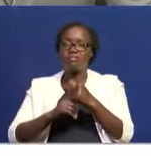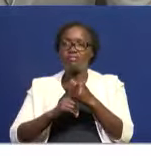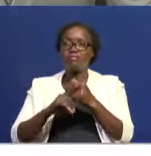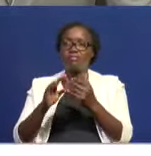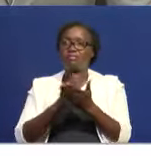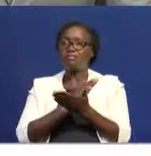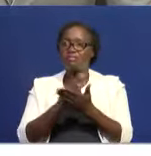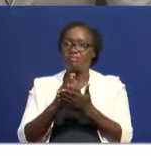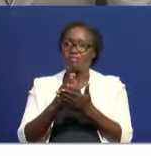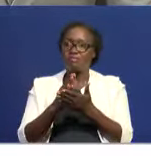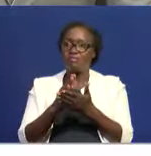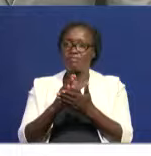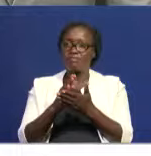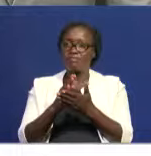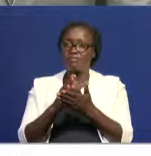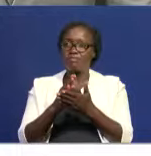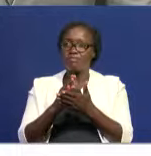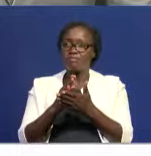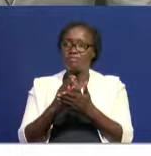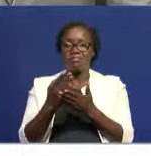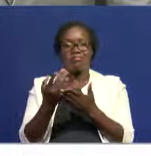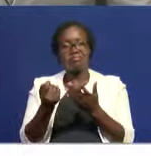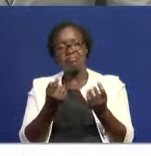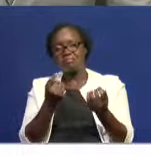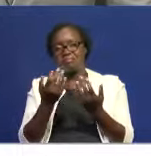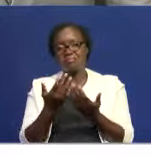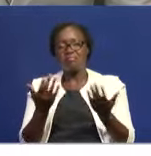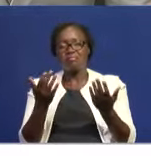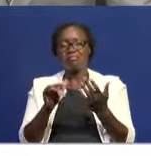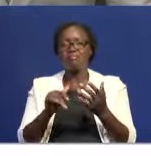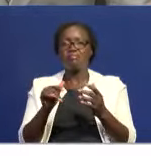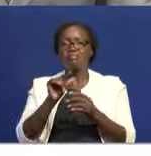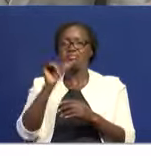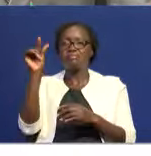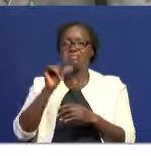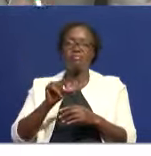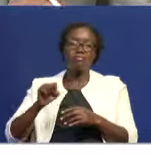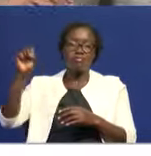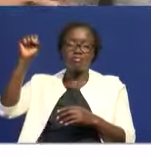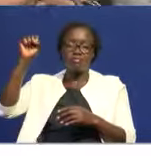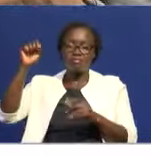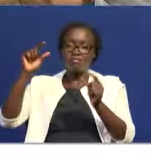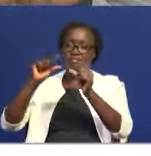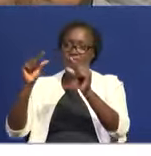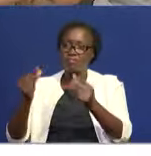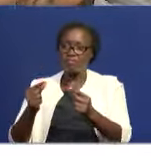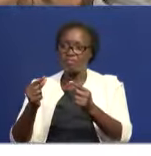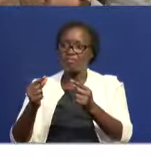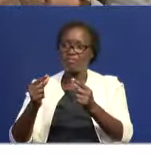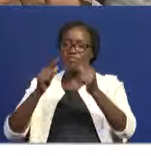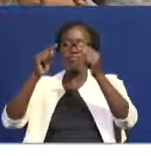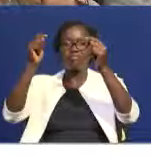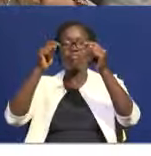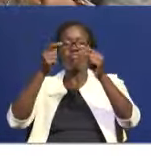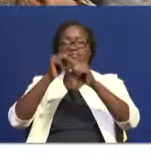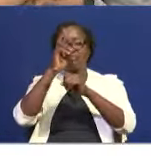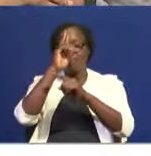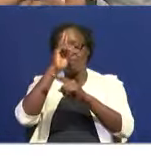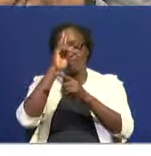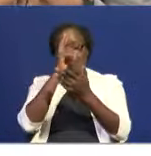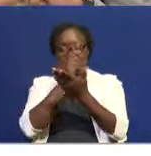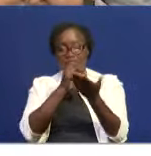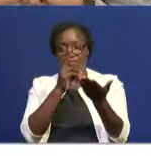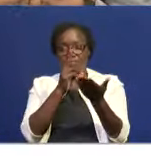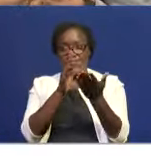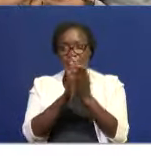Ametupatia tu mambo kadha wa kadha akisema kuwa kizazi cha vijana wameonekana kuandamana, lakini polisi